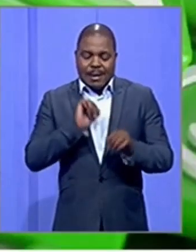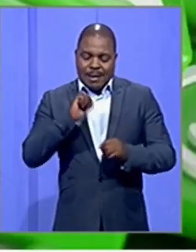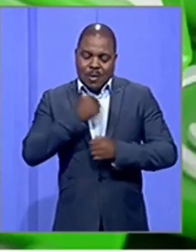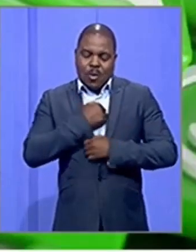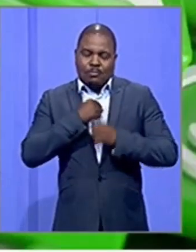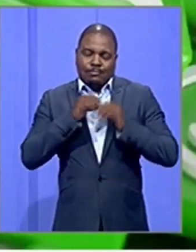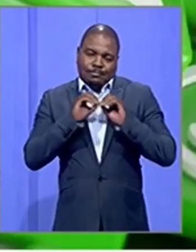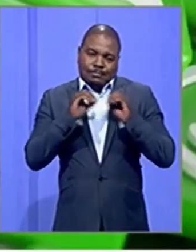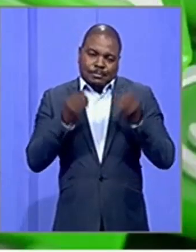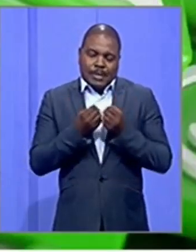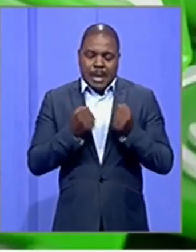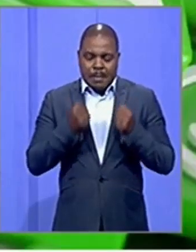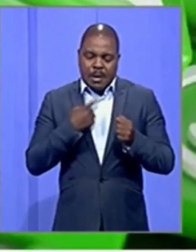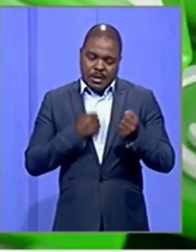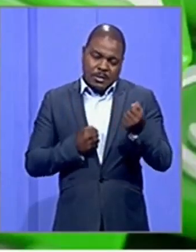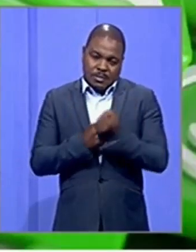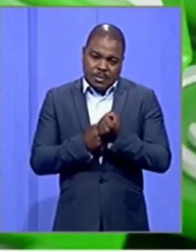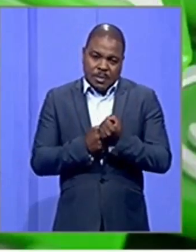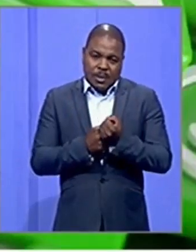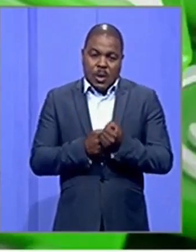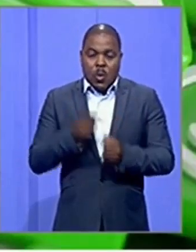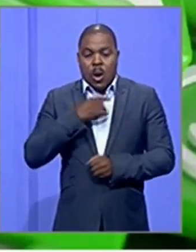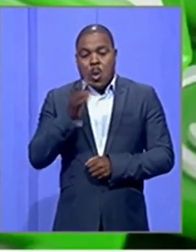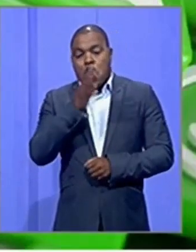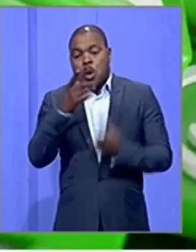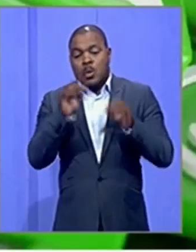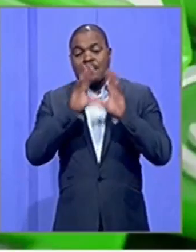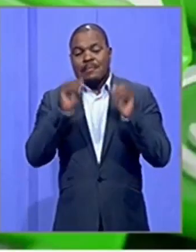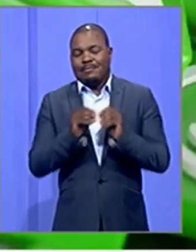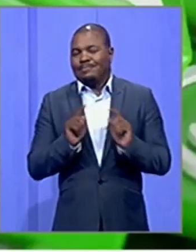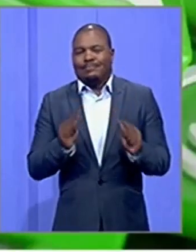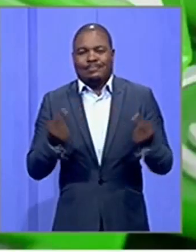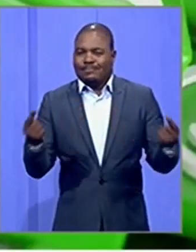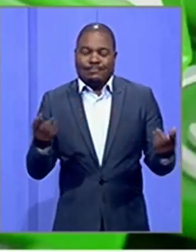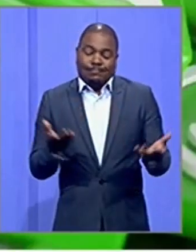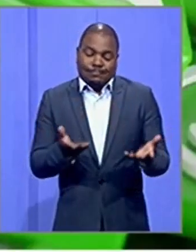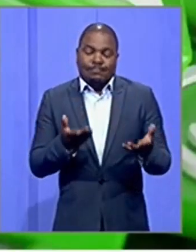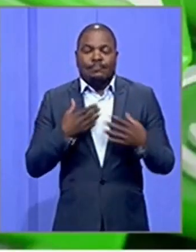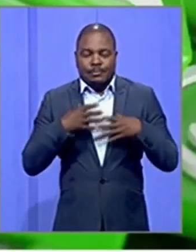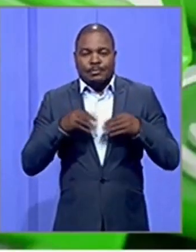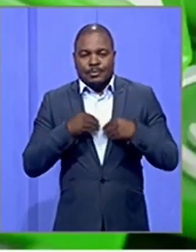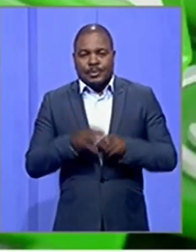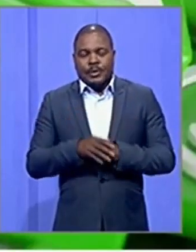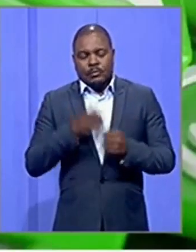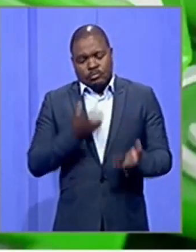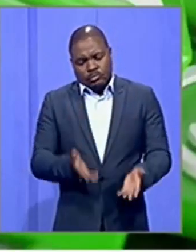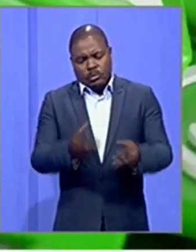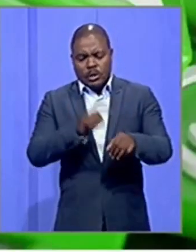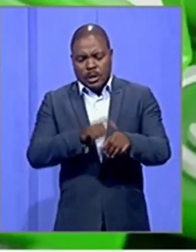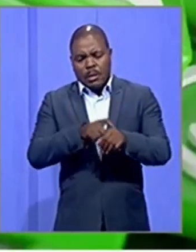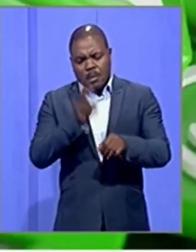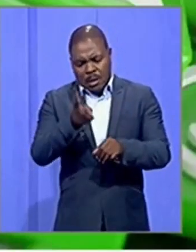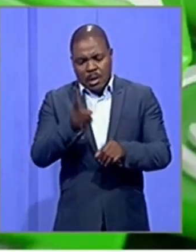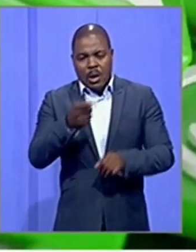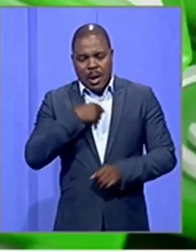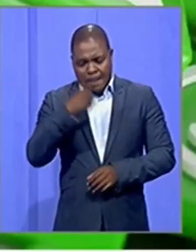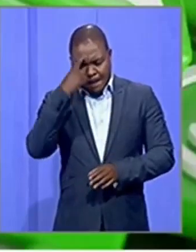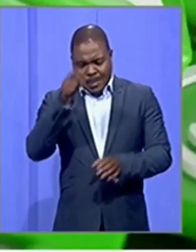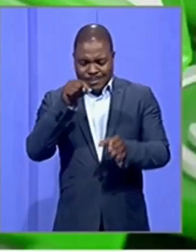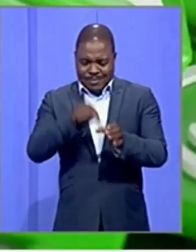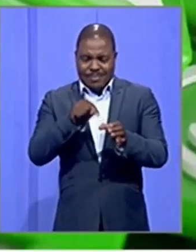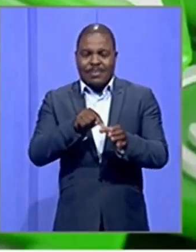re tshetsang ka nako tsohle o ka se etse diyokano ke A1 wa ditsa tsohle ba sa dutse re ba fa nako because we believe in